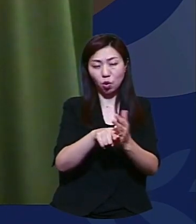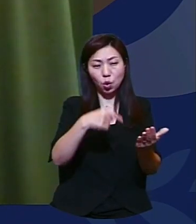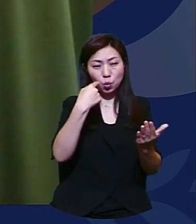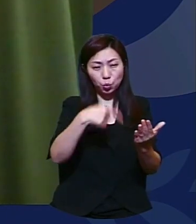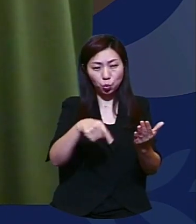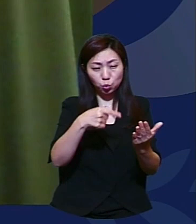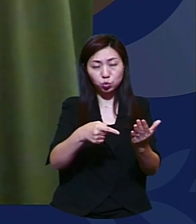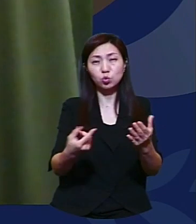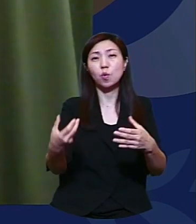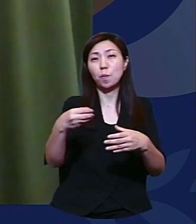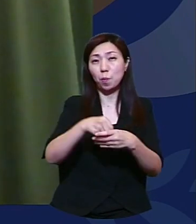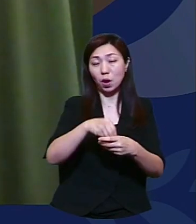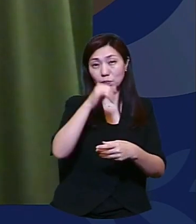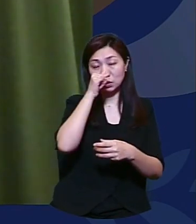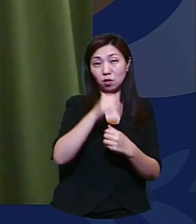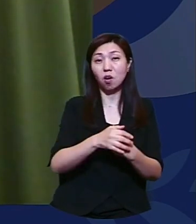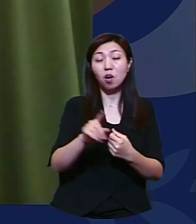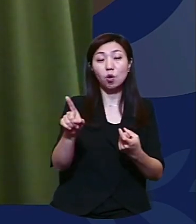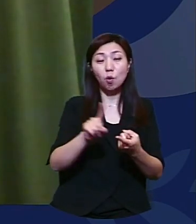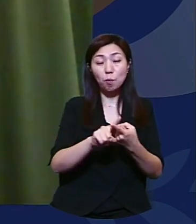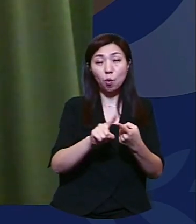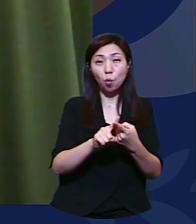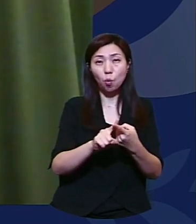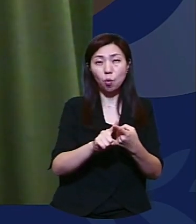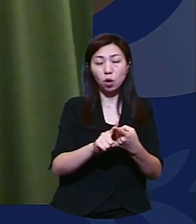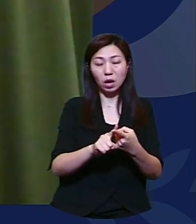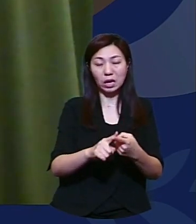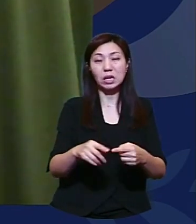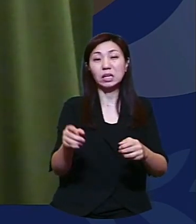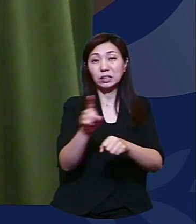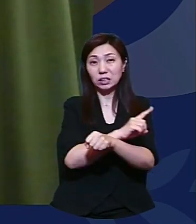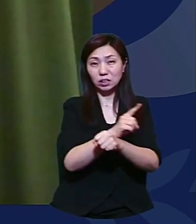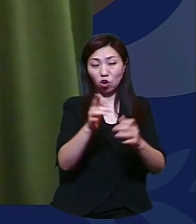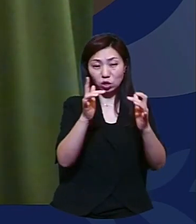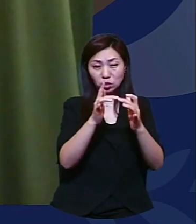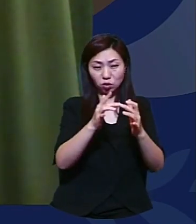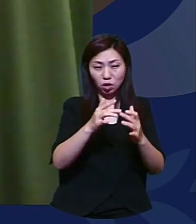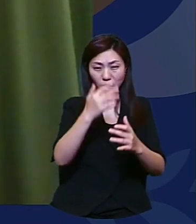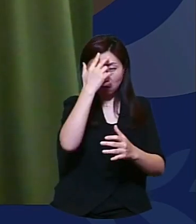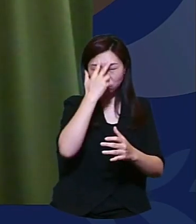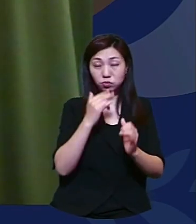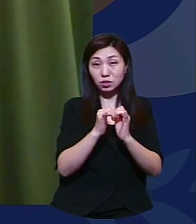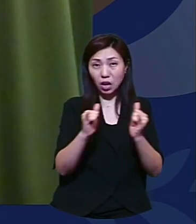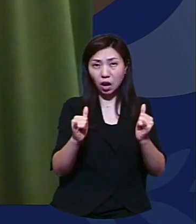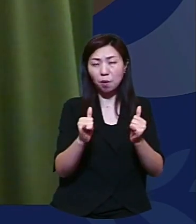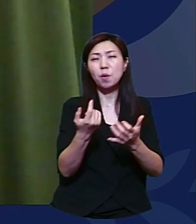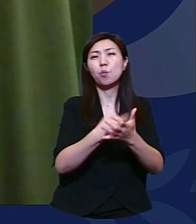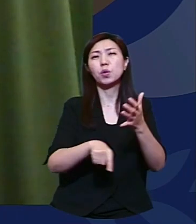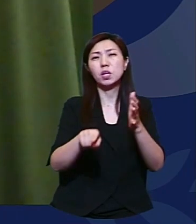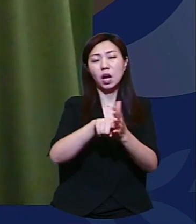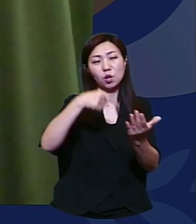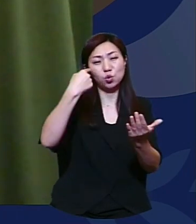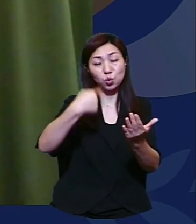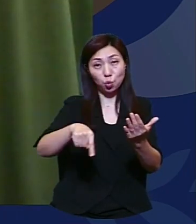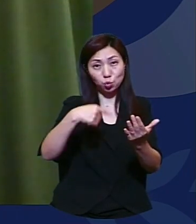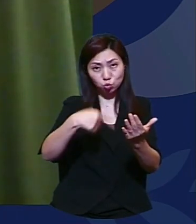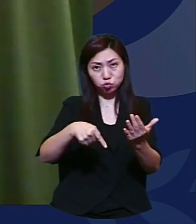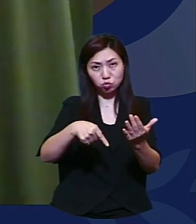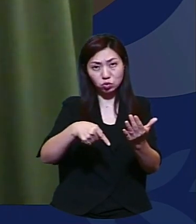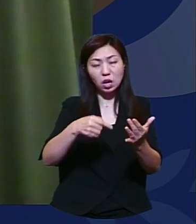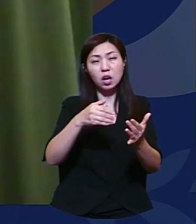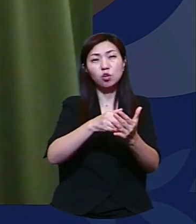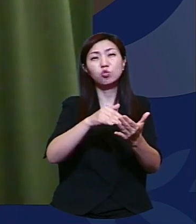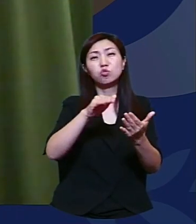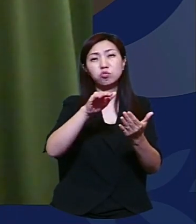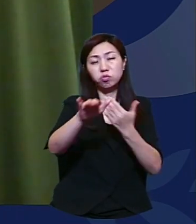literacy into it so that we can drive these digital skills and we can leverage what we know is needed to close the gender